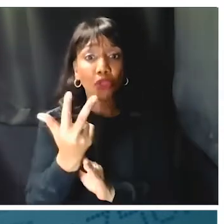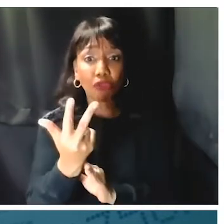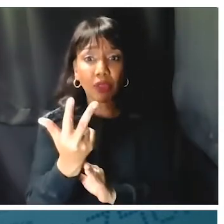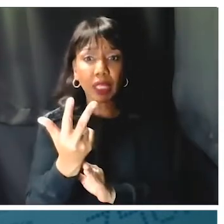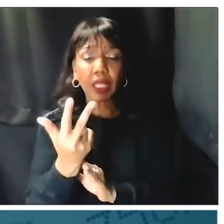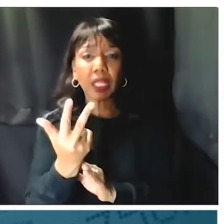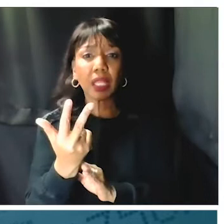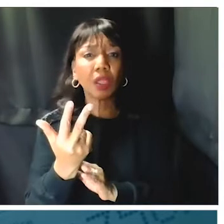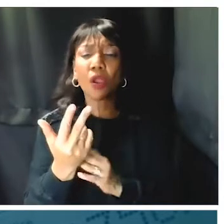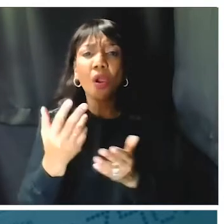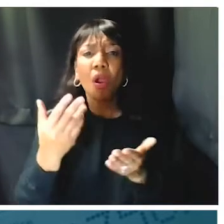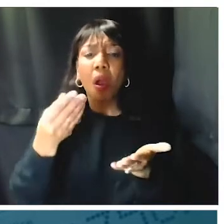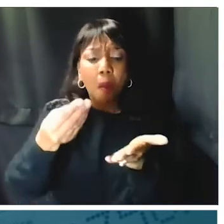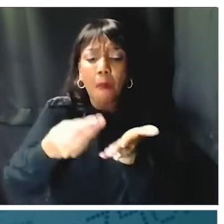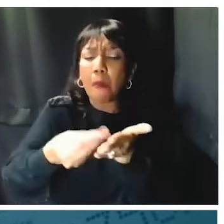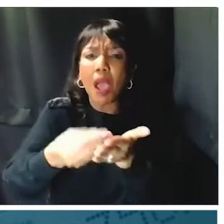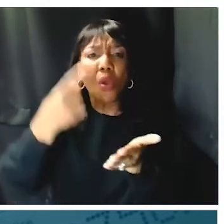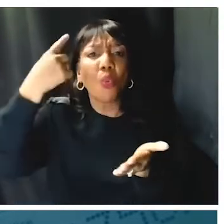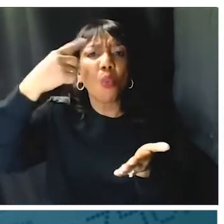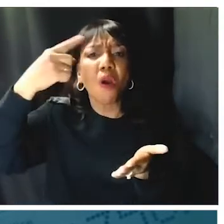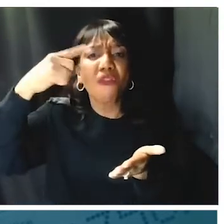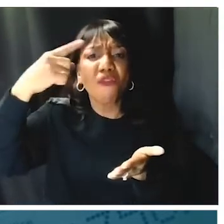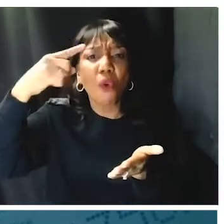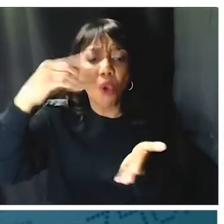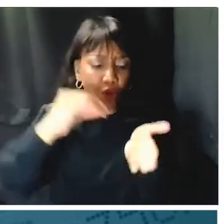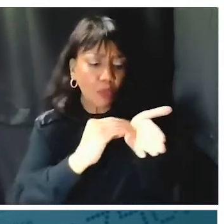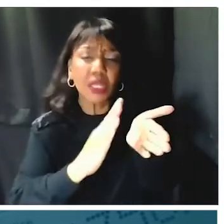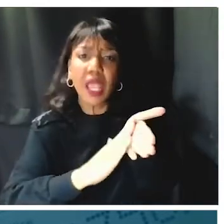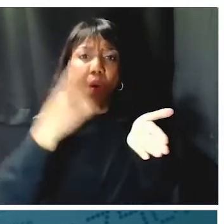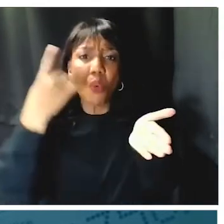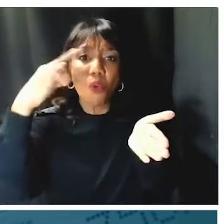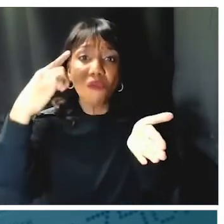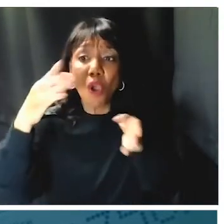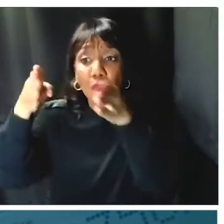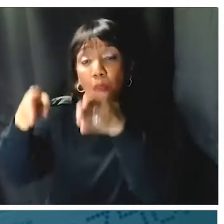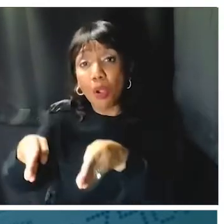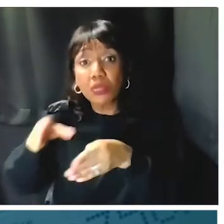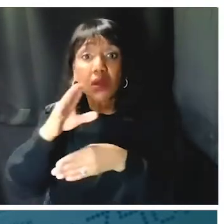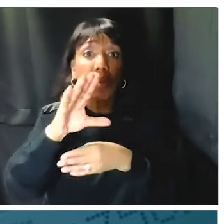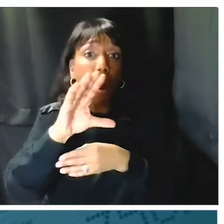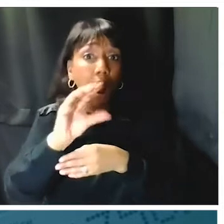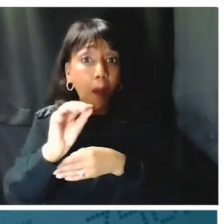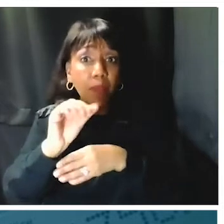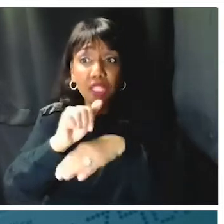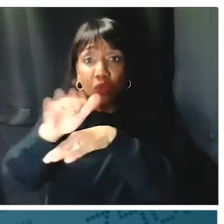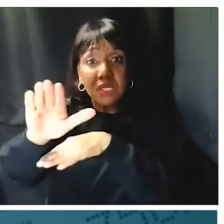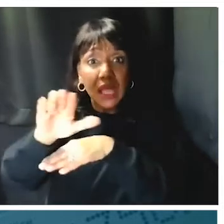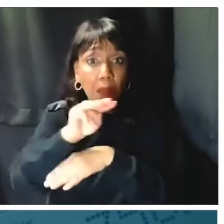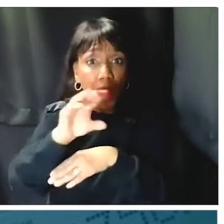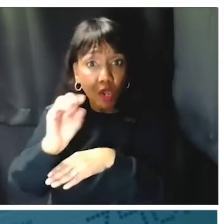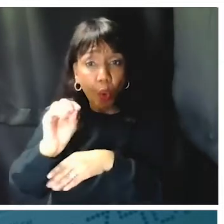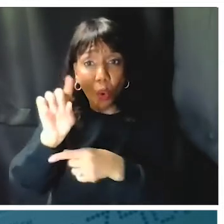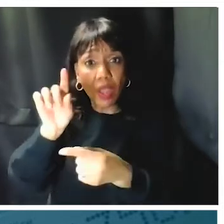You will need to identify what the money order is for on your money order. The person or company you're sending the money